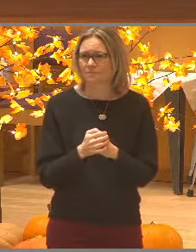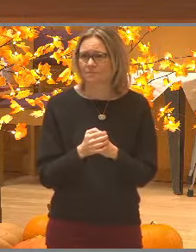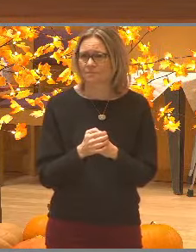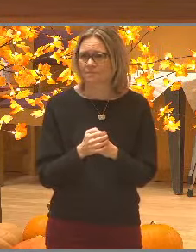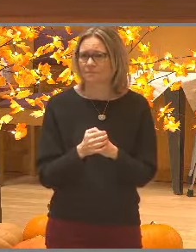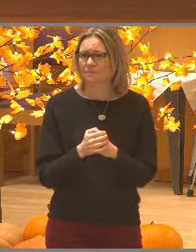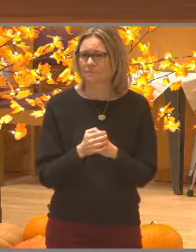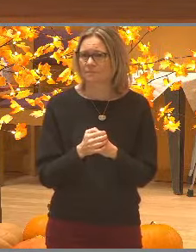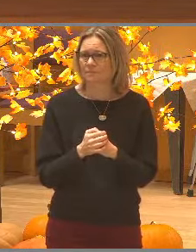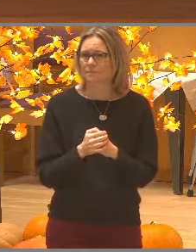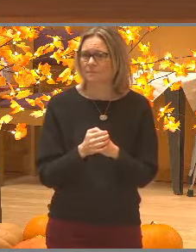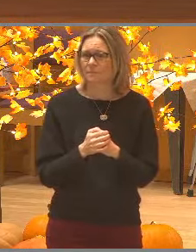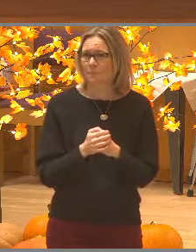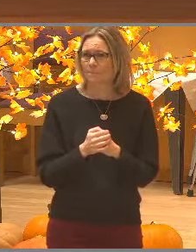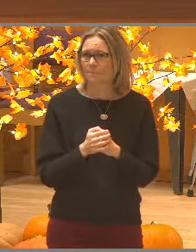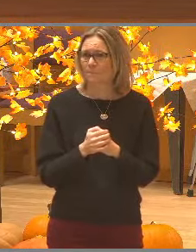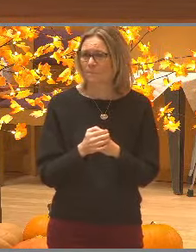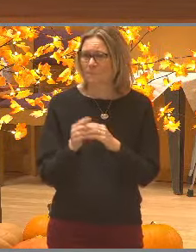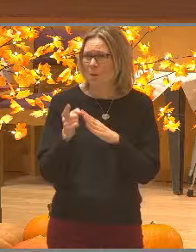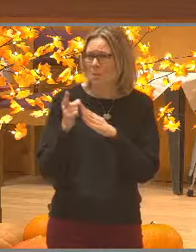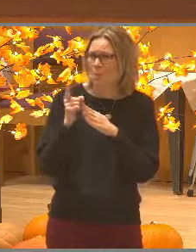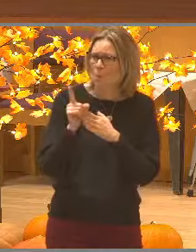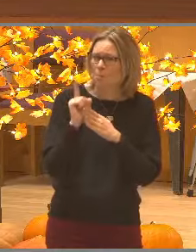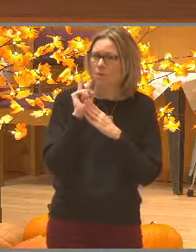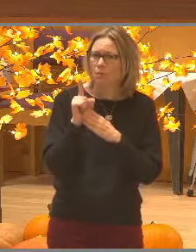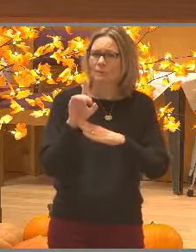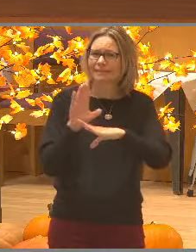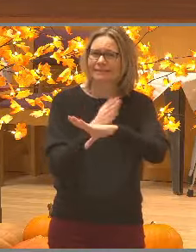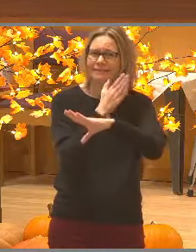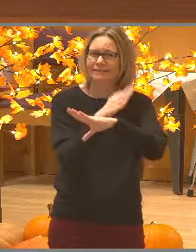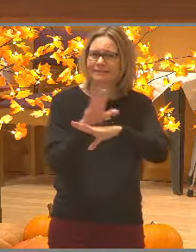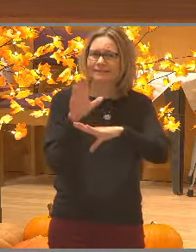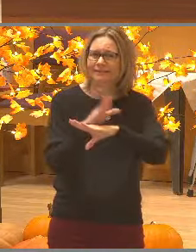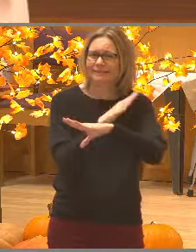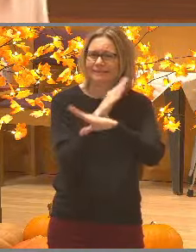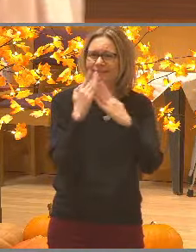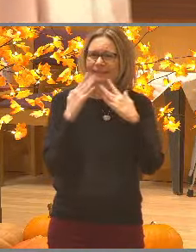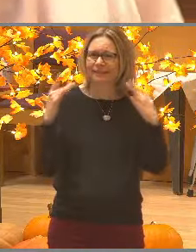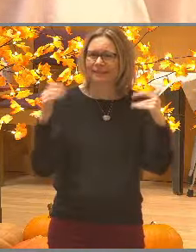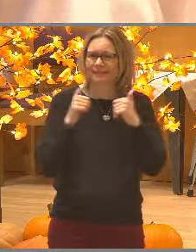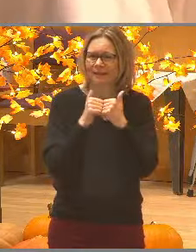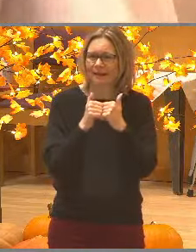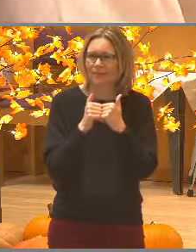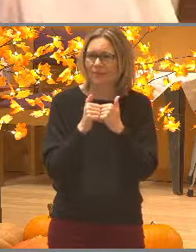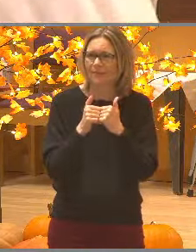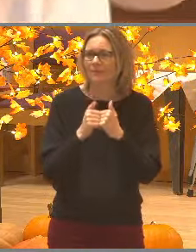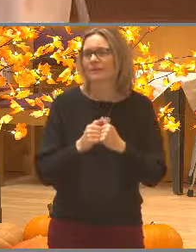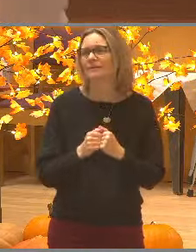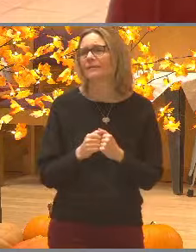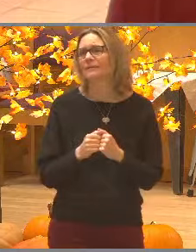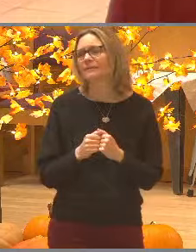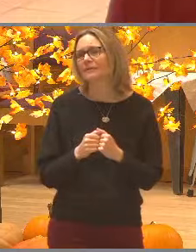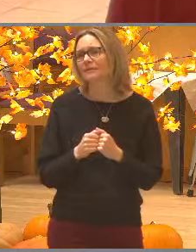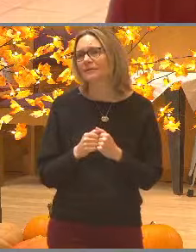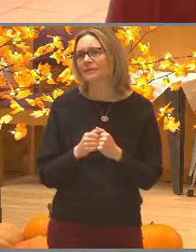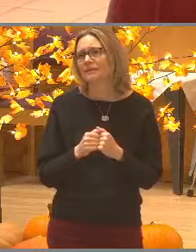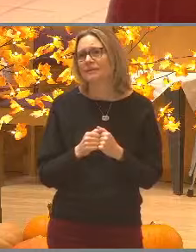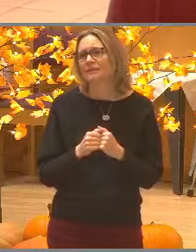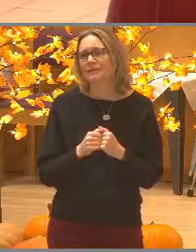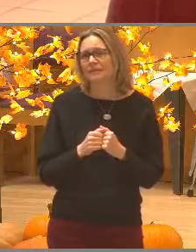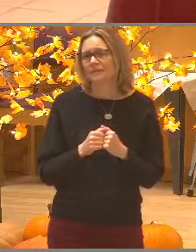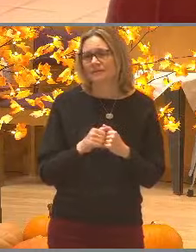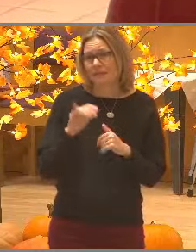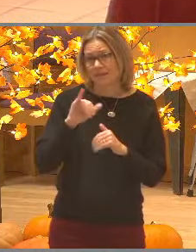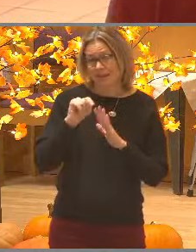There will be in a moment, we will be singing together the hymn of the day. And during the hymn of the